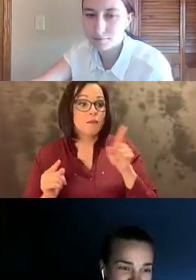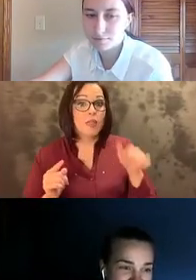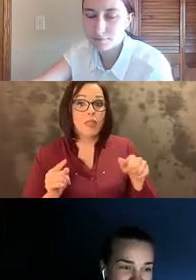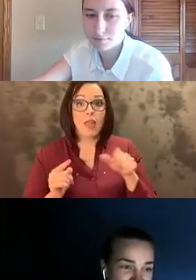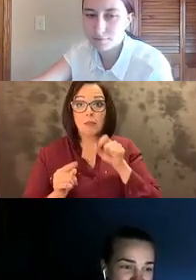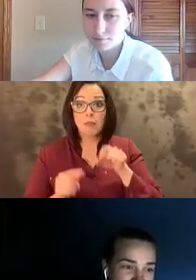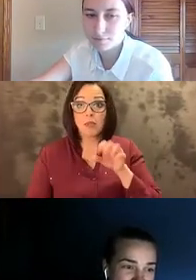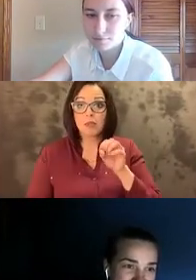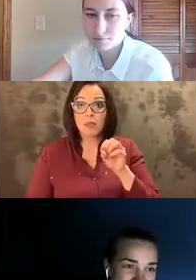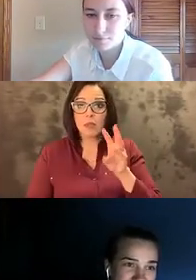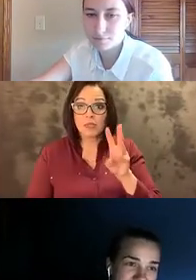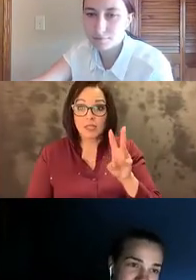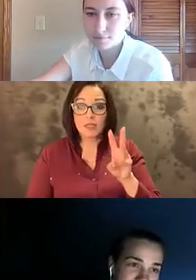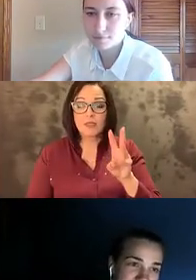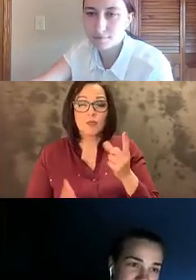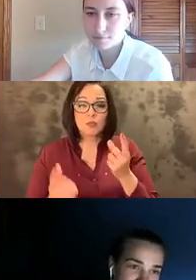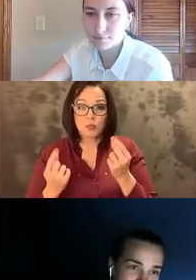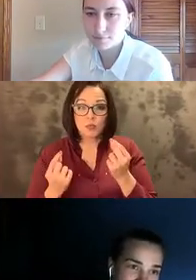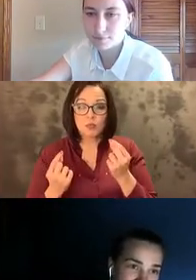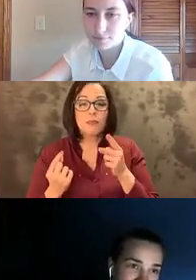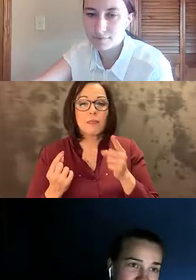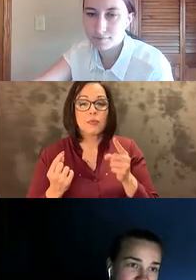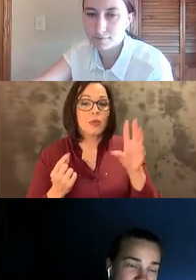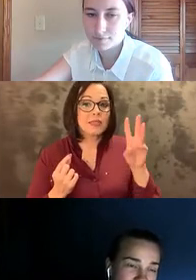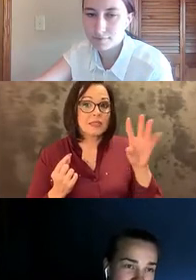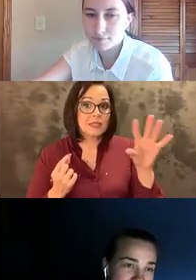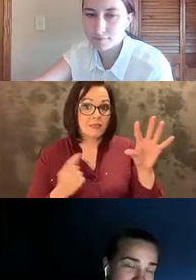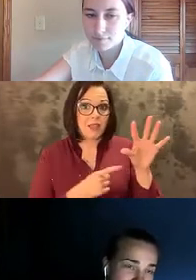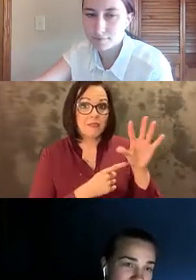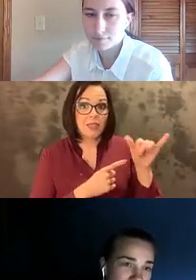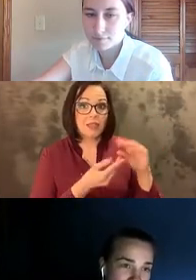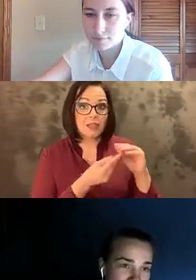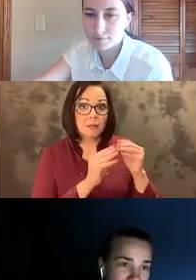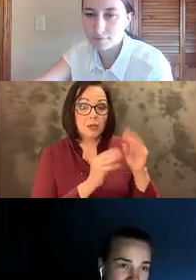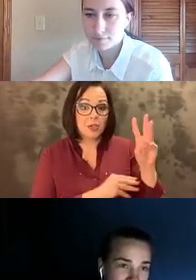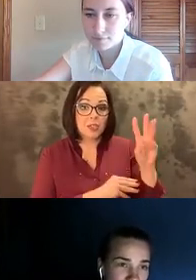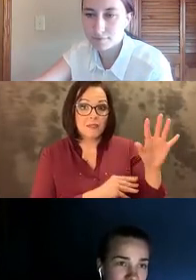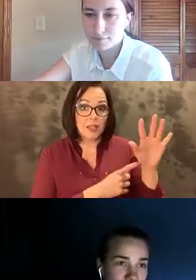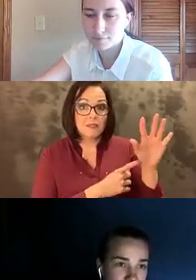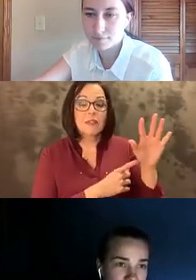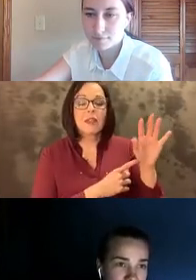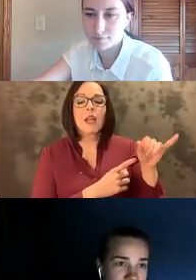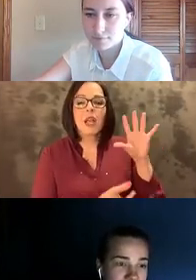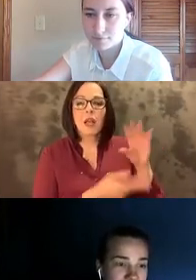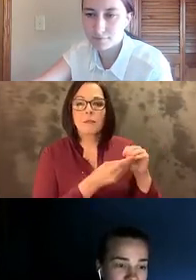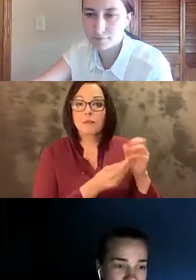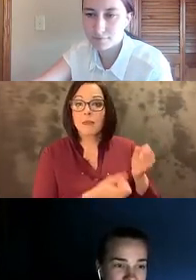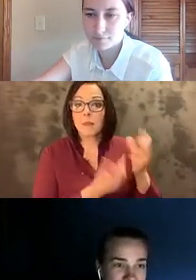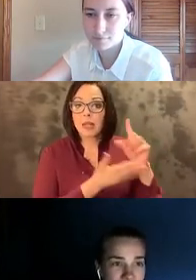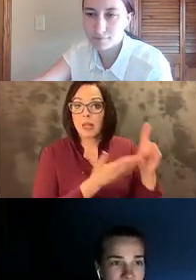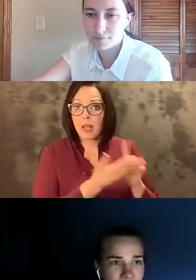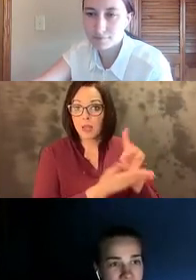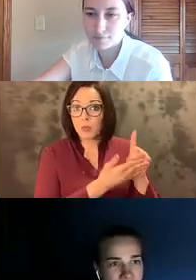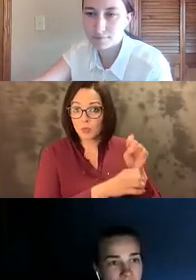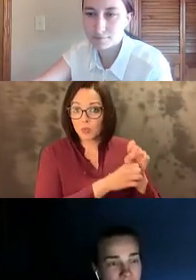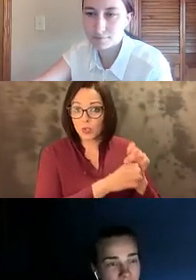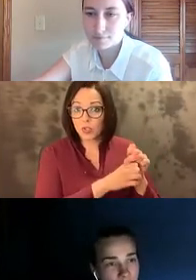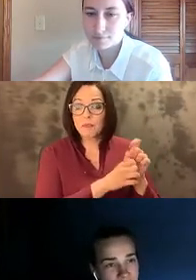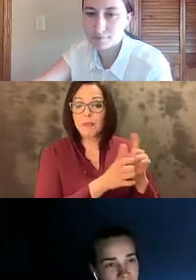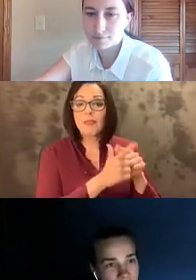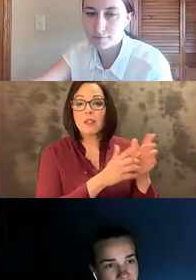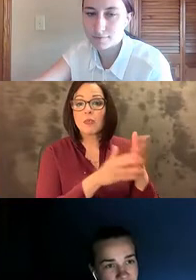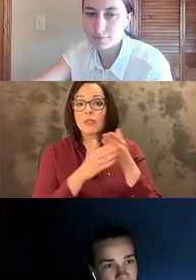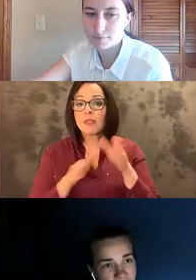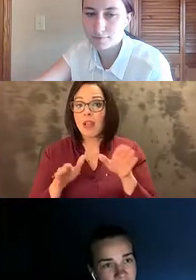0.06, you would take 65, which is the amount of hours worked, divide that by